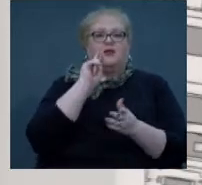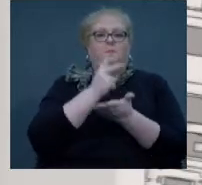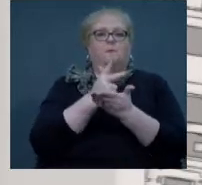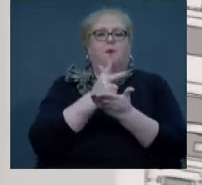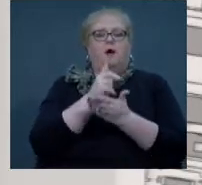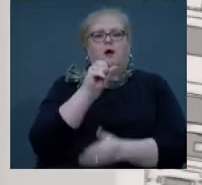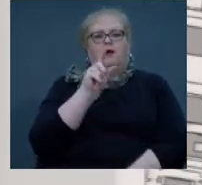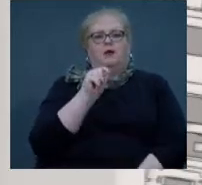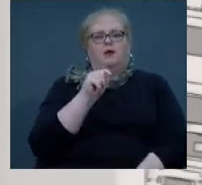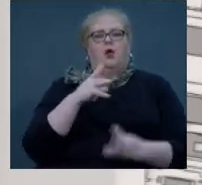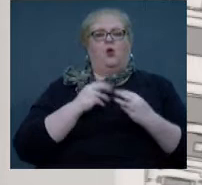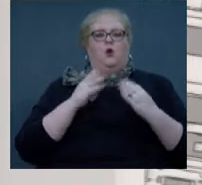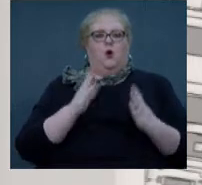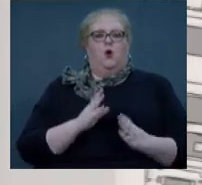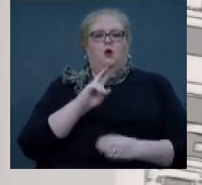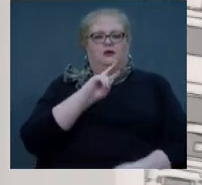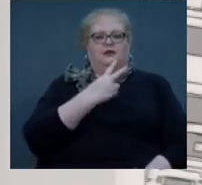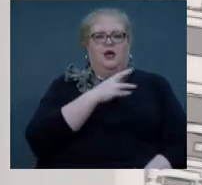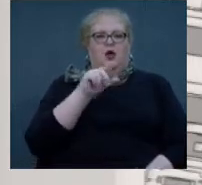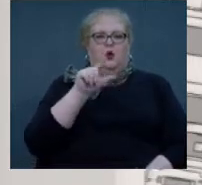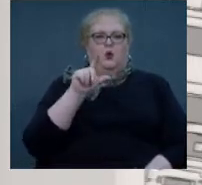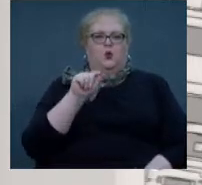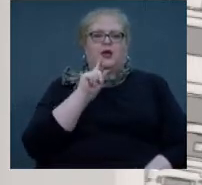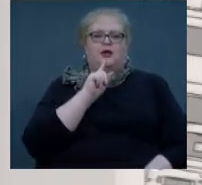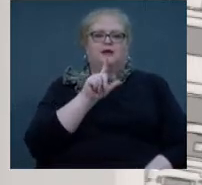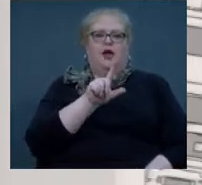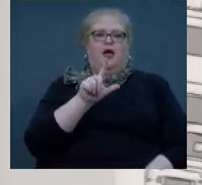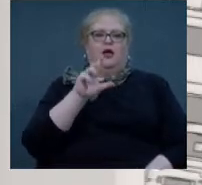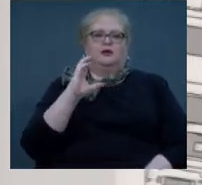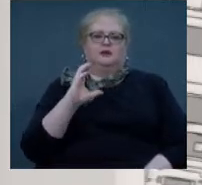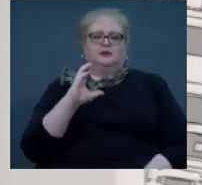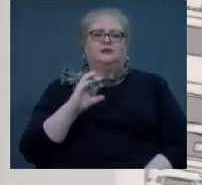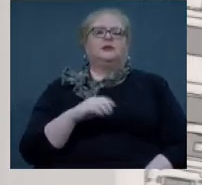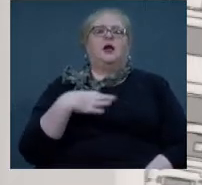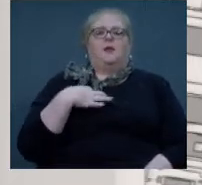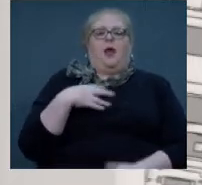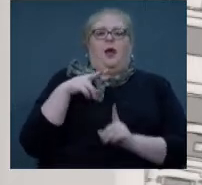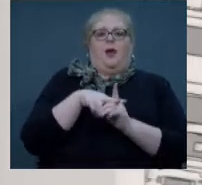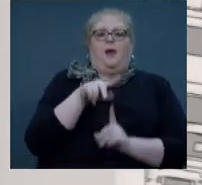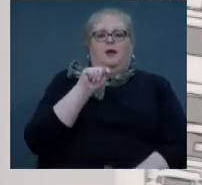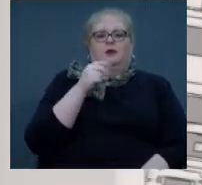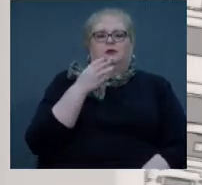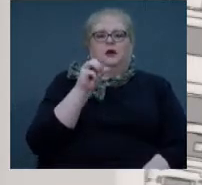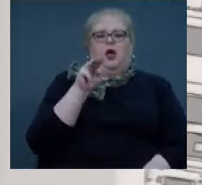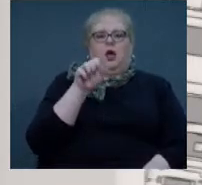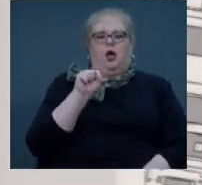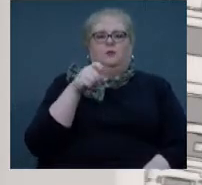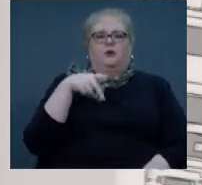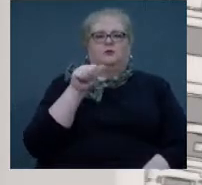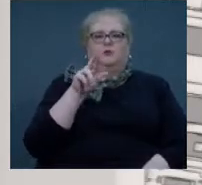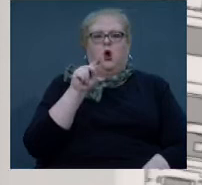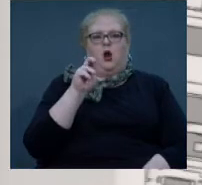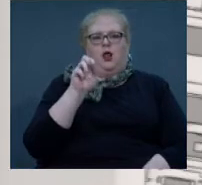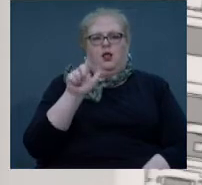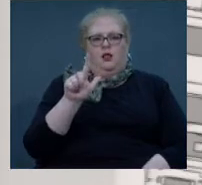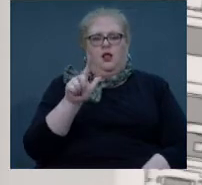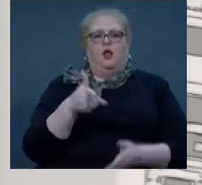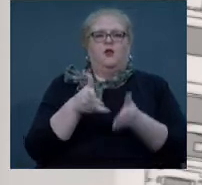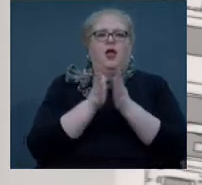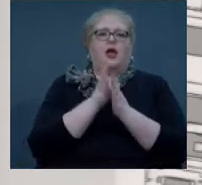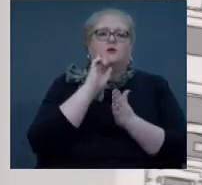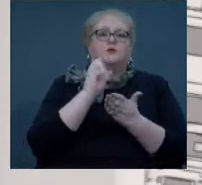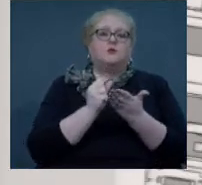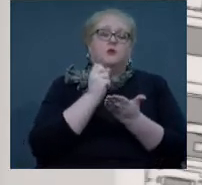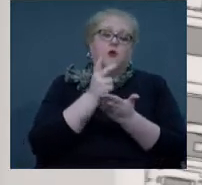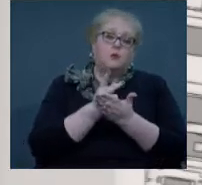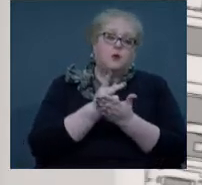The owner is Second in Louisiana Properties LLC, and the applicant is Thomas Pondell. The applicant is requesting approval of a